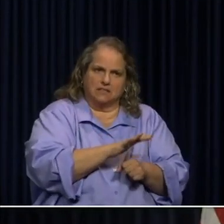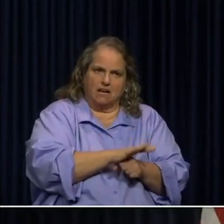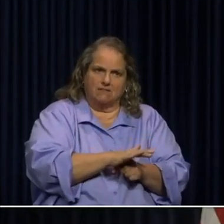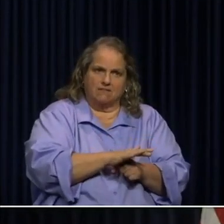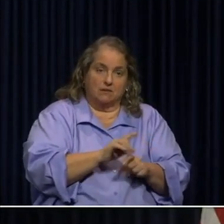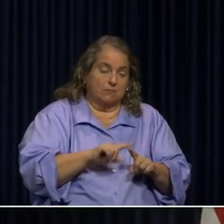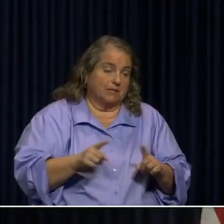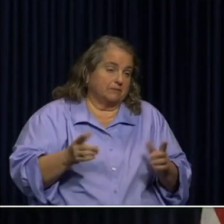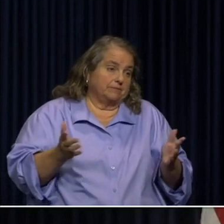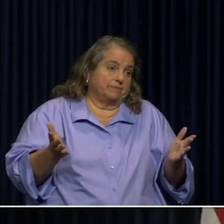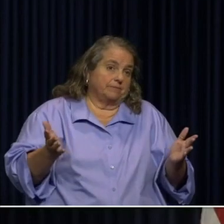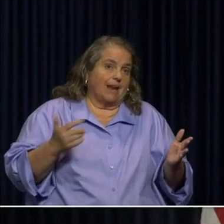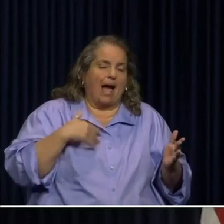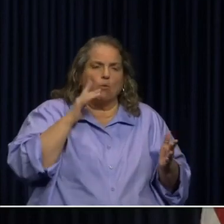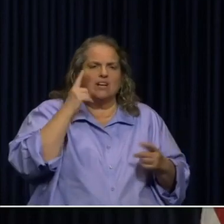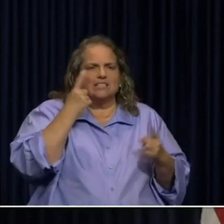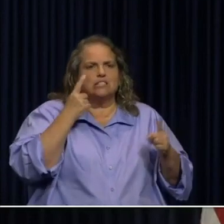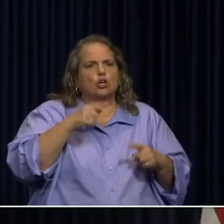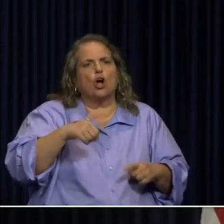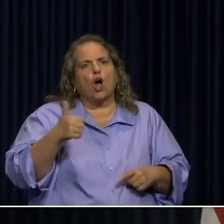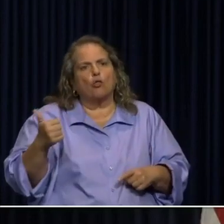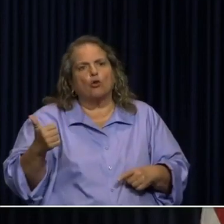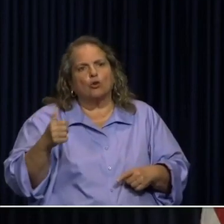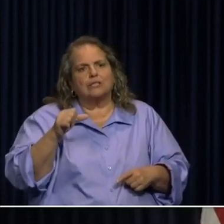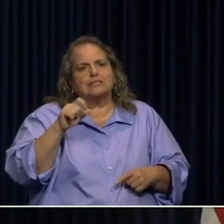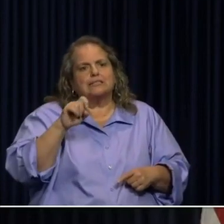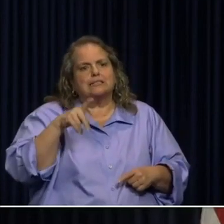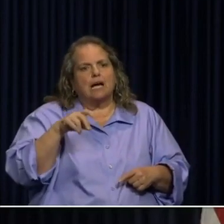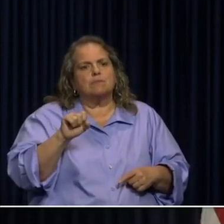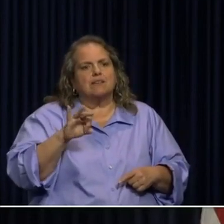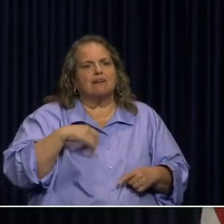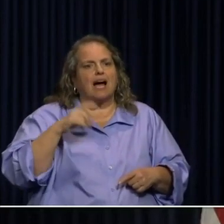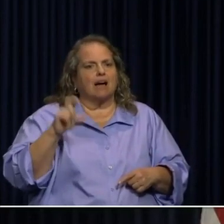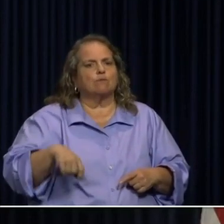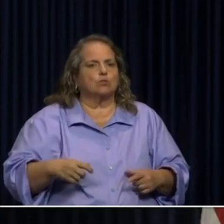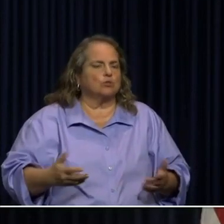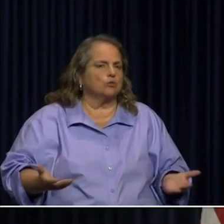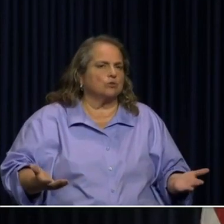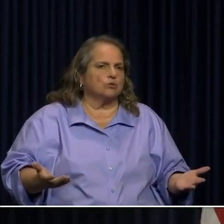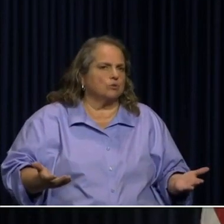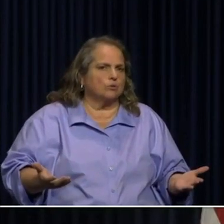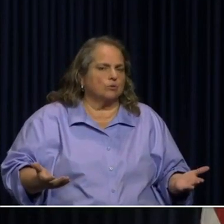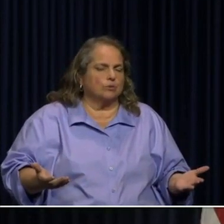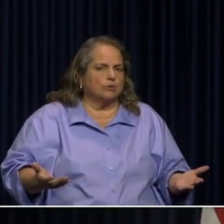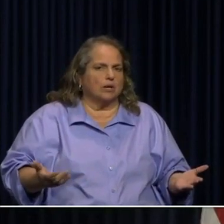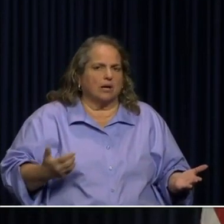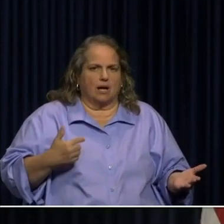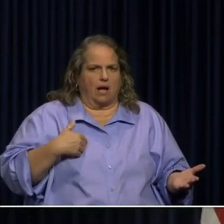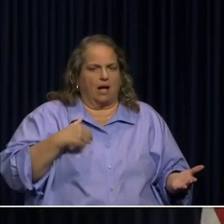but I'll consider other steps beyond that if we have to. I'm not going to,